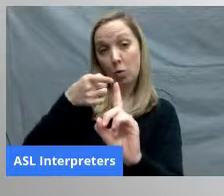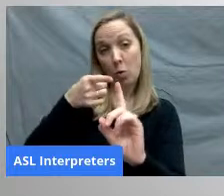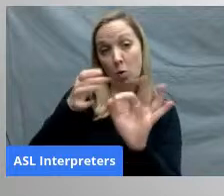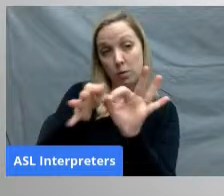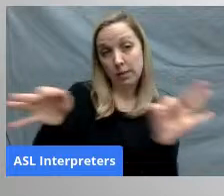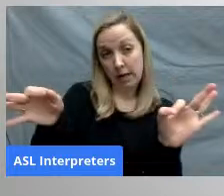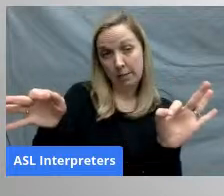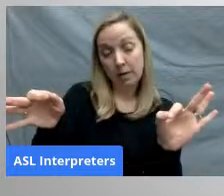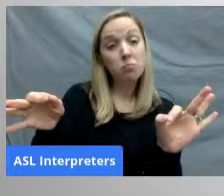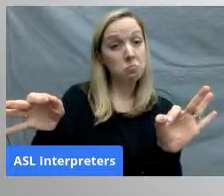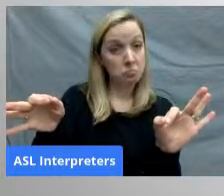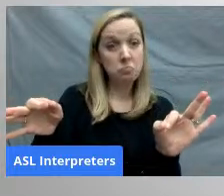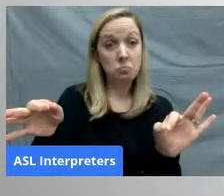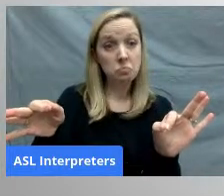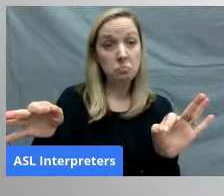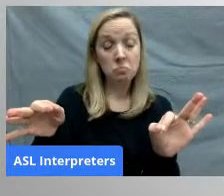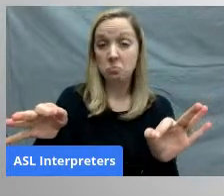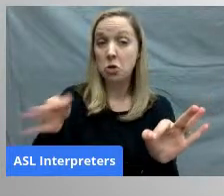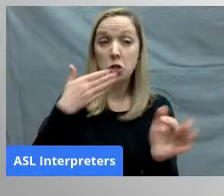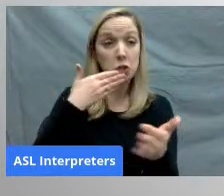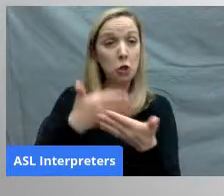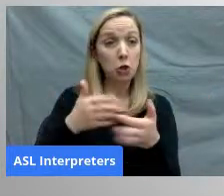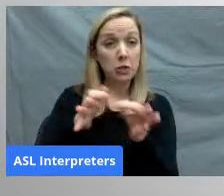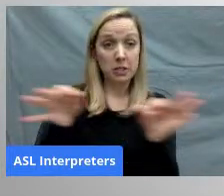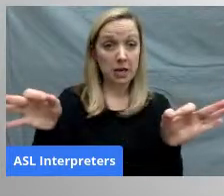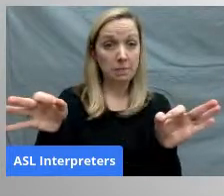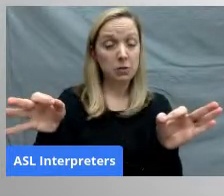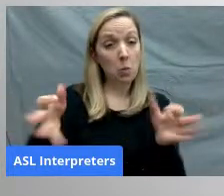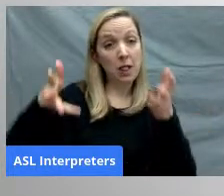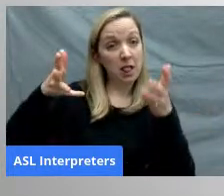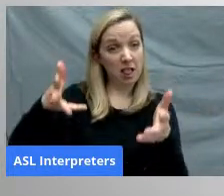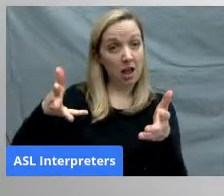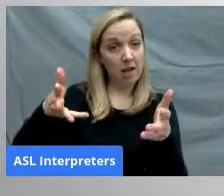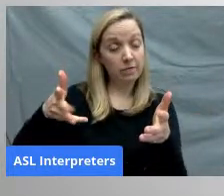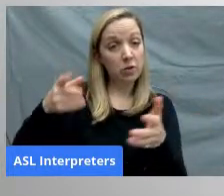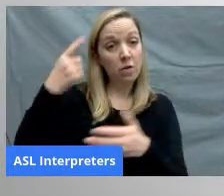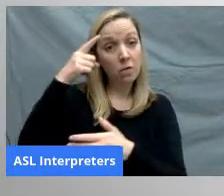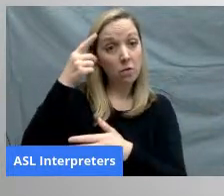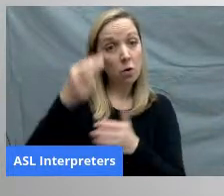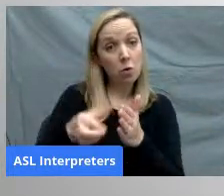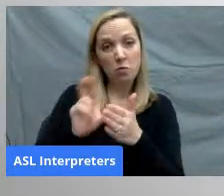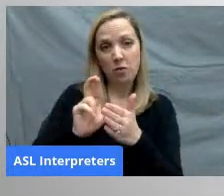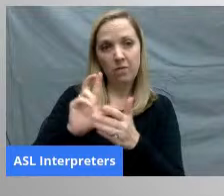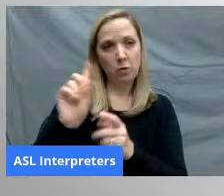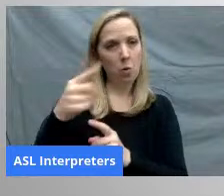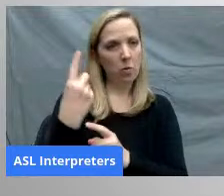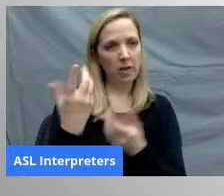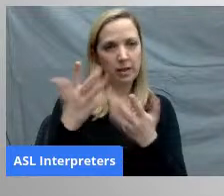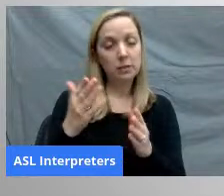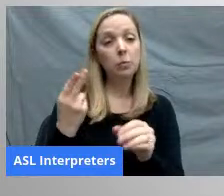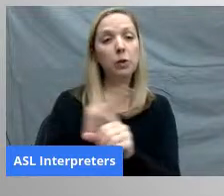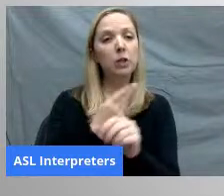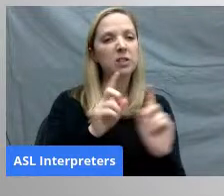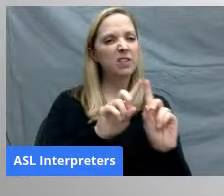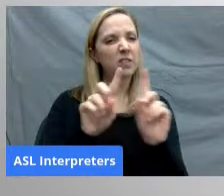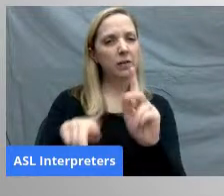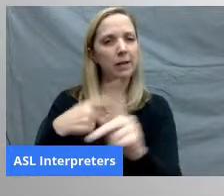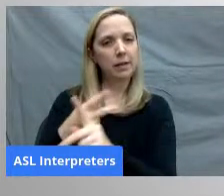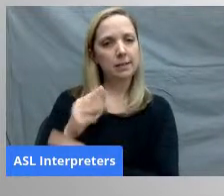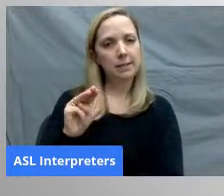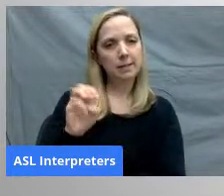a really nice statement. We left it alone. It's a review only. It talks about using a variety of media to communicate. It talks